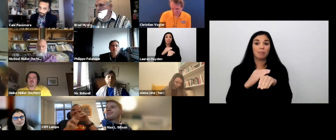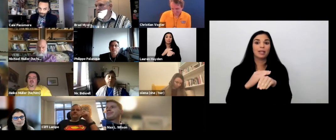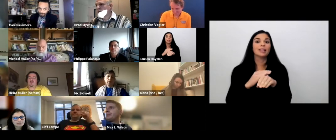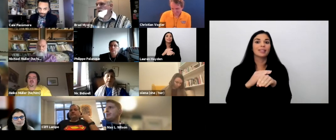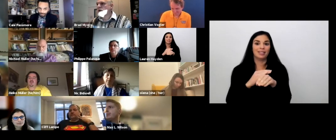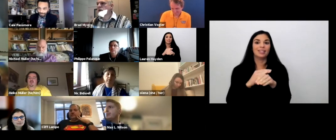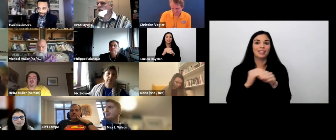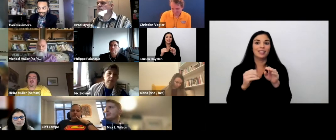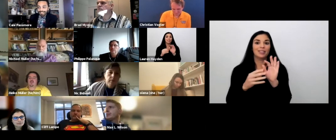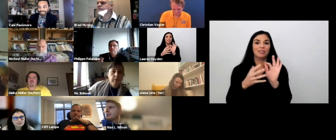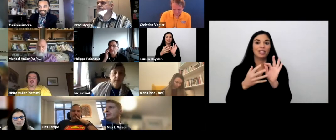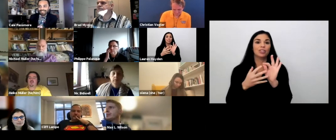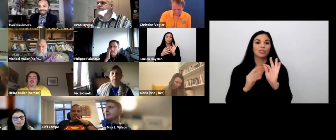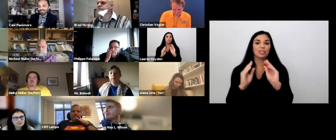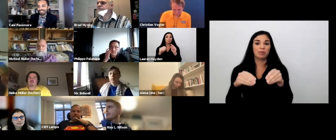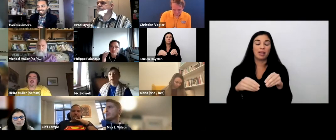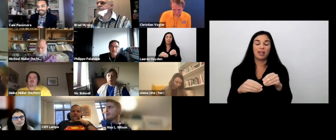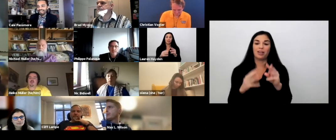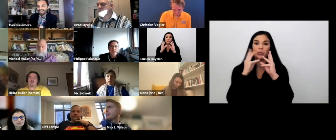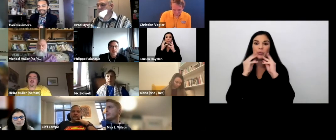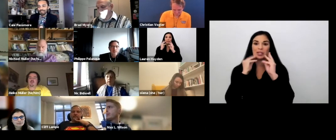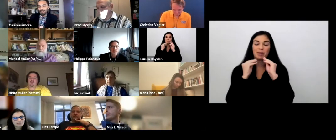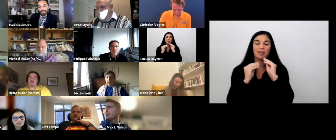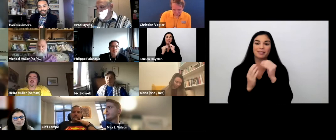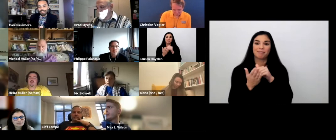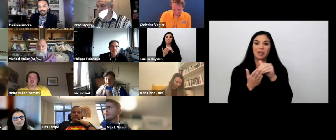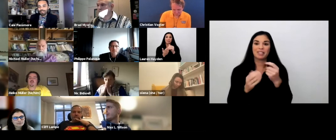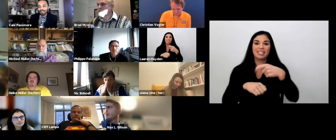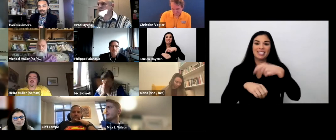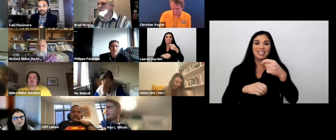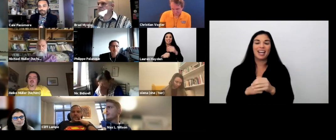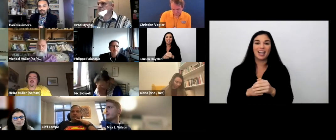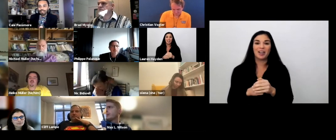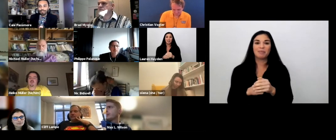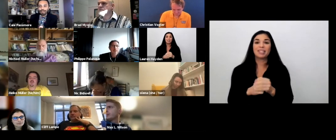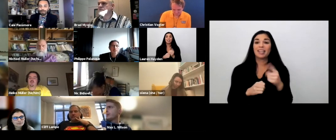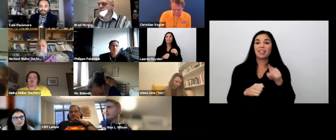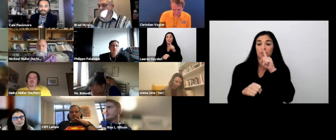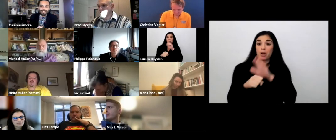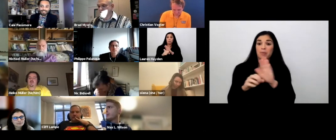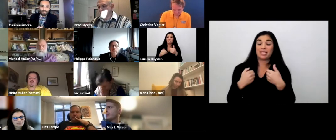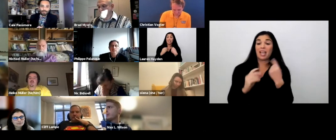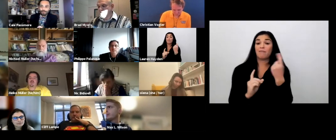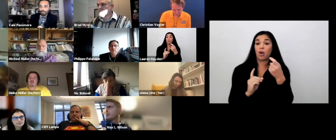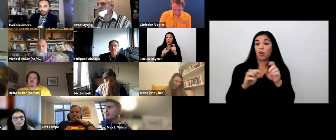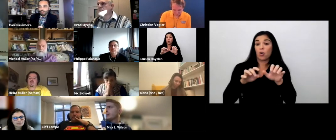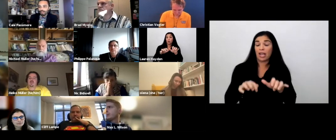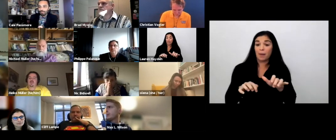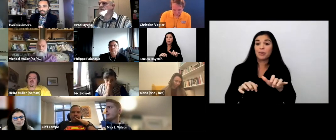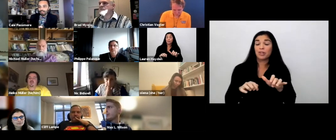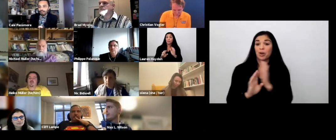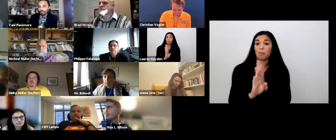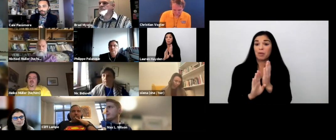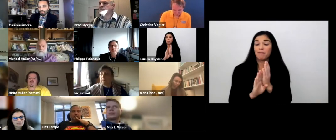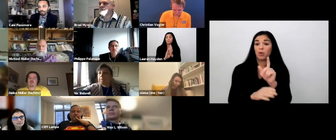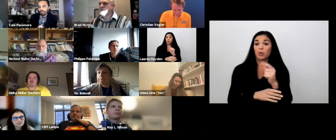lot of experience on Stacey's end. In the case of Midspace, they promised to have auto captioning integrated prior to CSCW 21, but